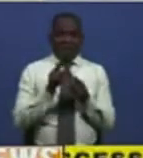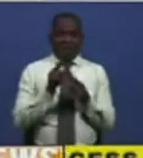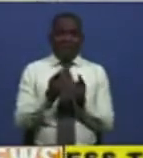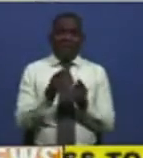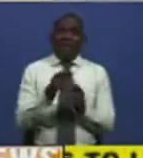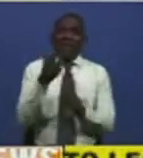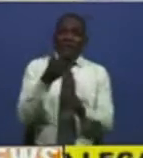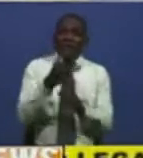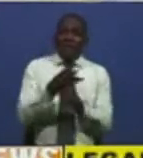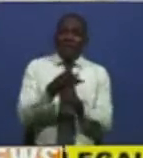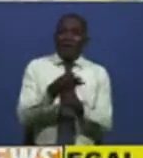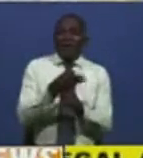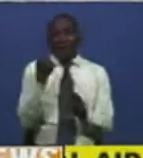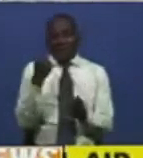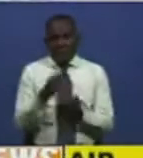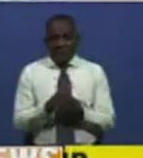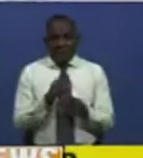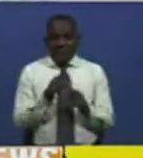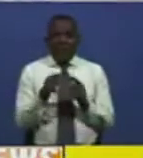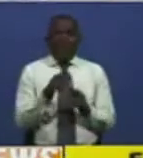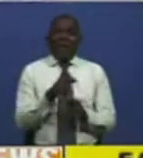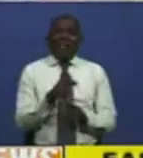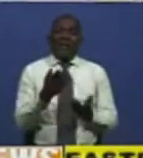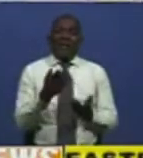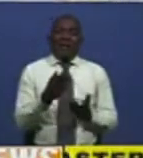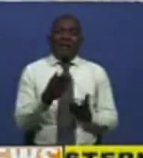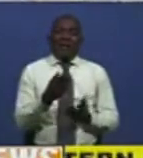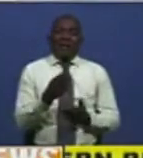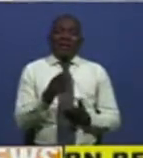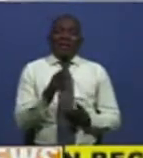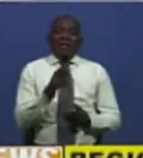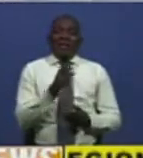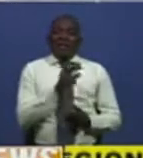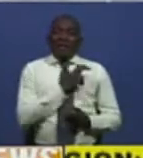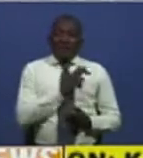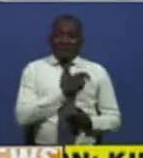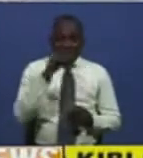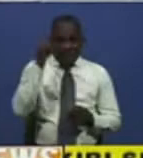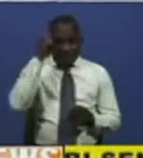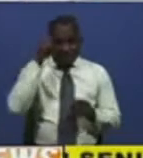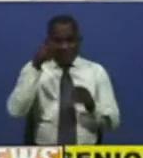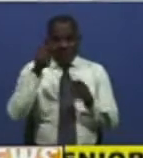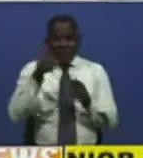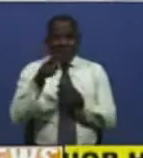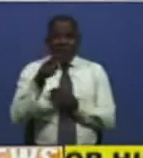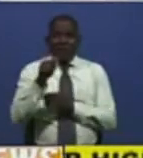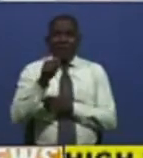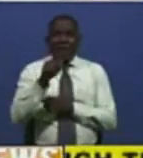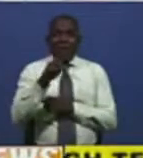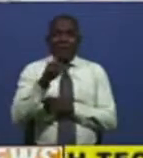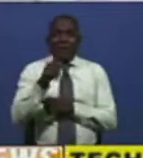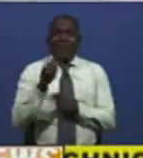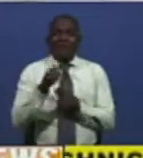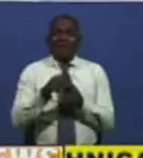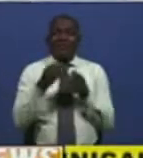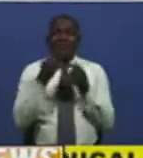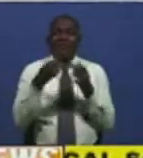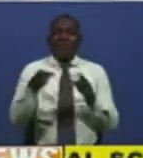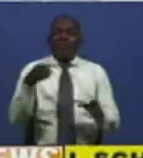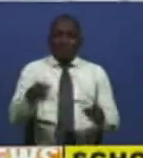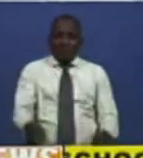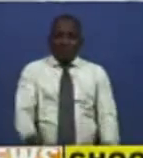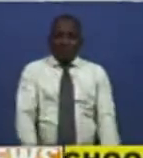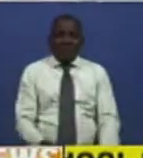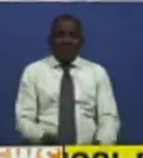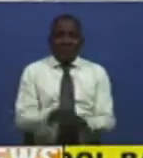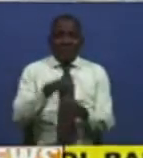appropriate in her case. The prosecution, led by senior state attorney Madame Amele Ajumai, told the court the state is